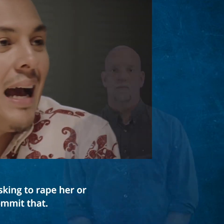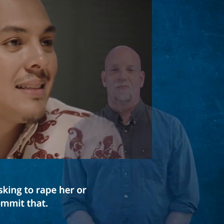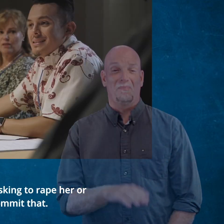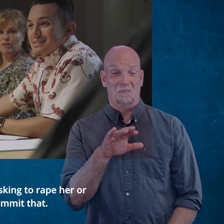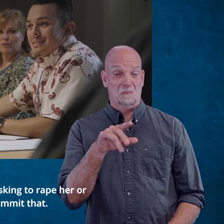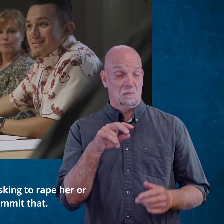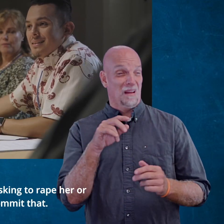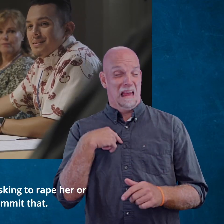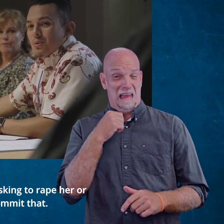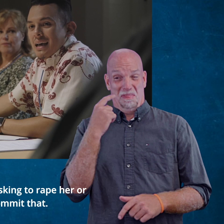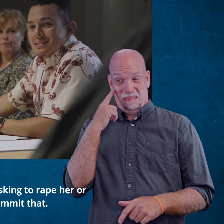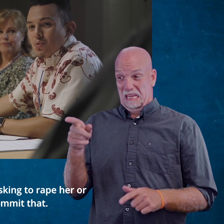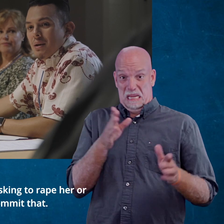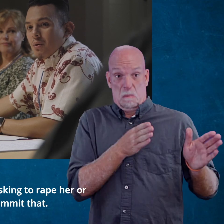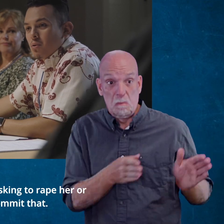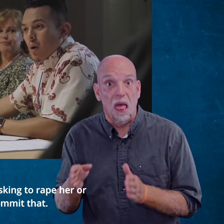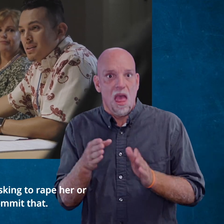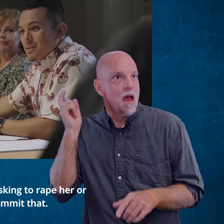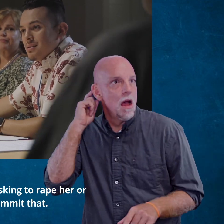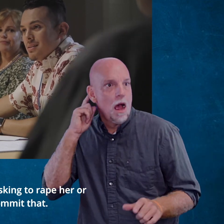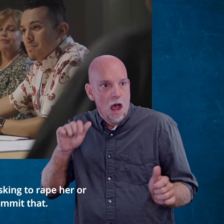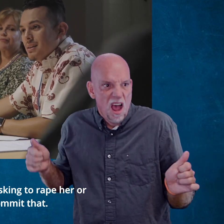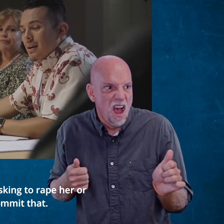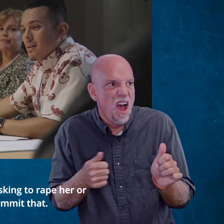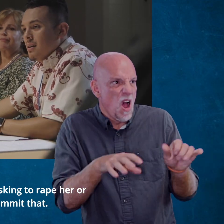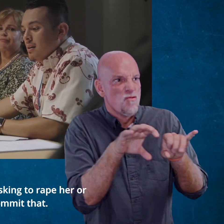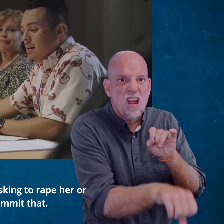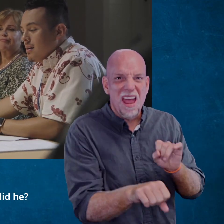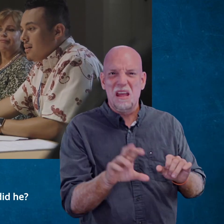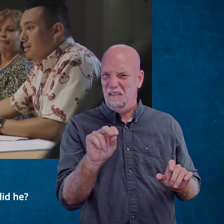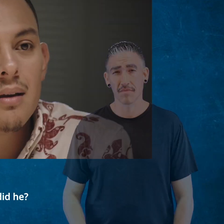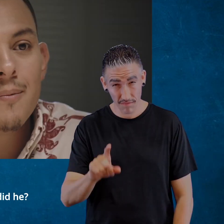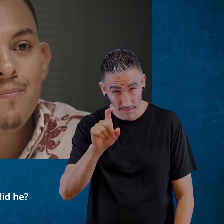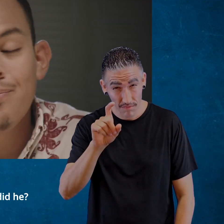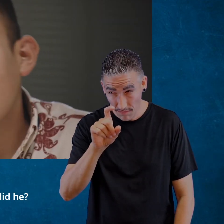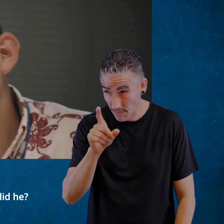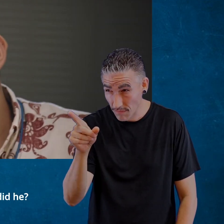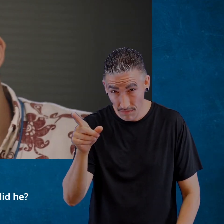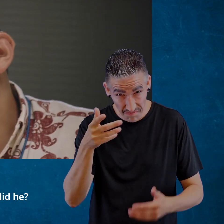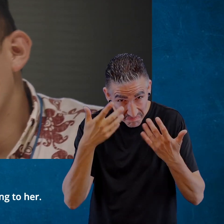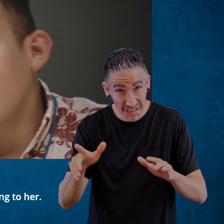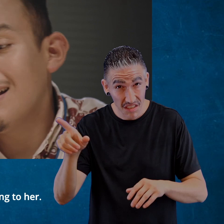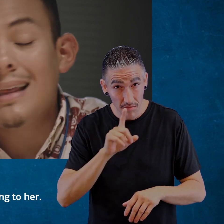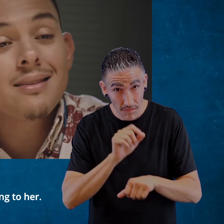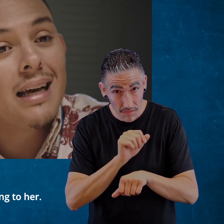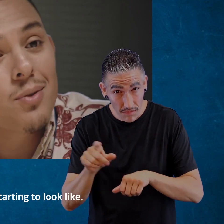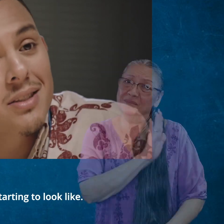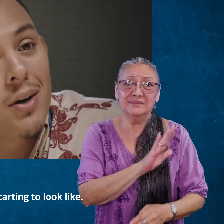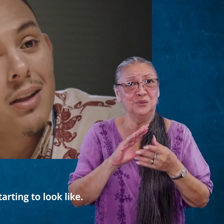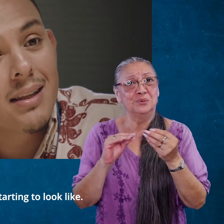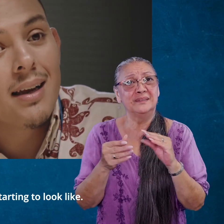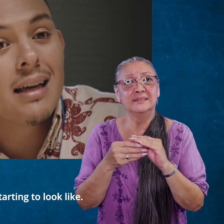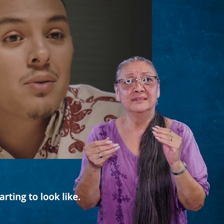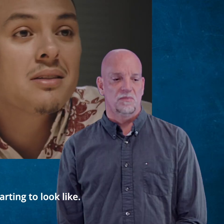don't think he's asking was asking to rape her or wanting to commit that. But did he? According to her. That's